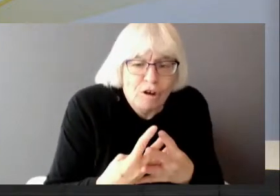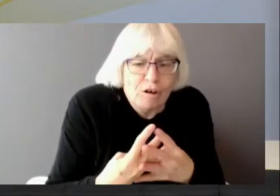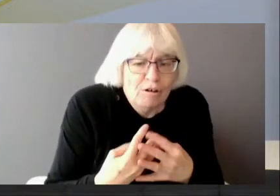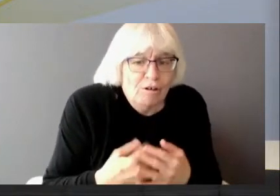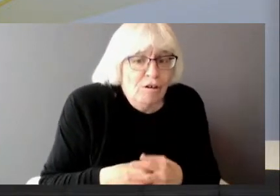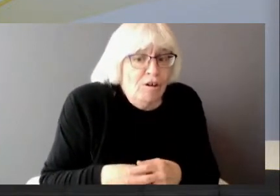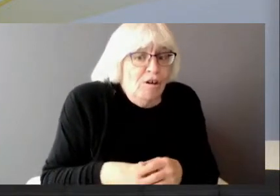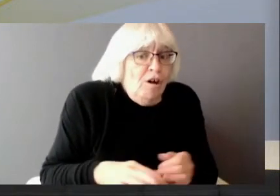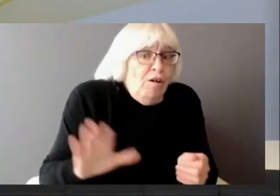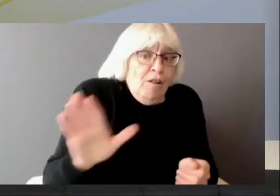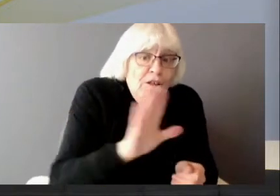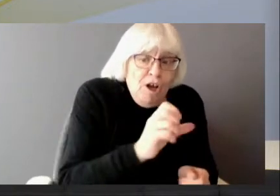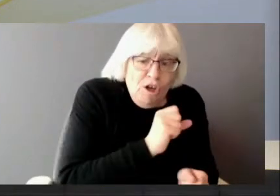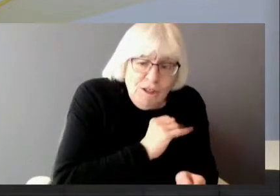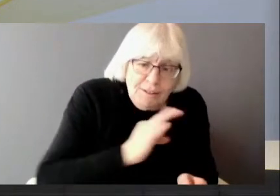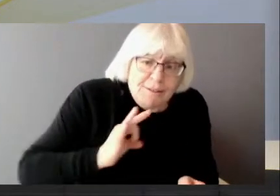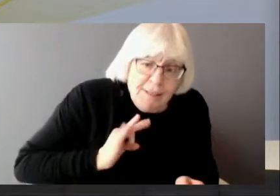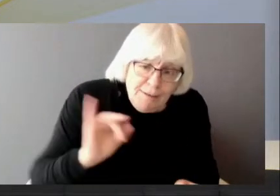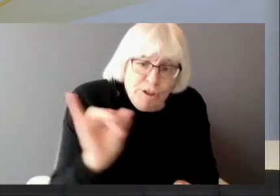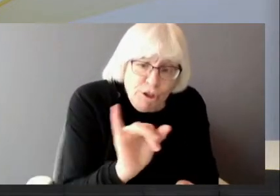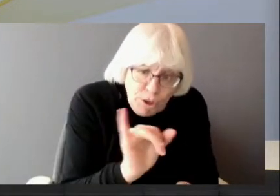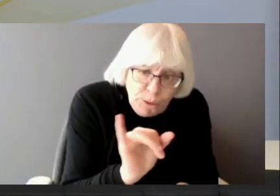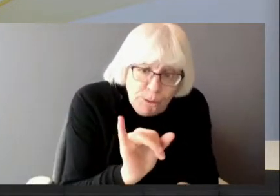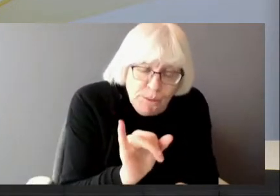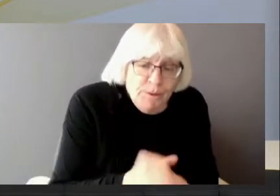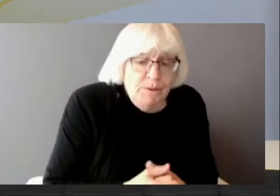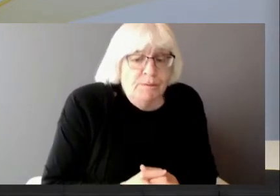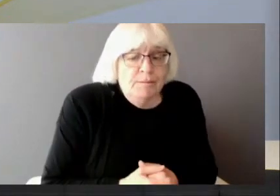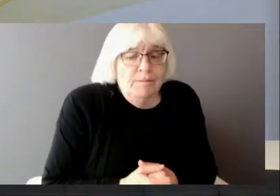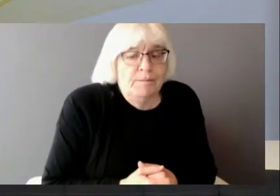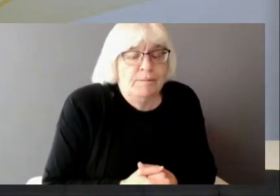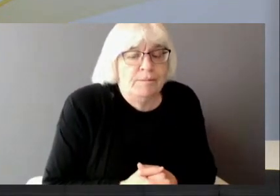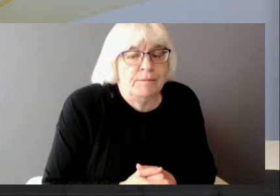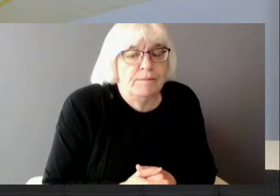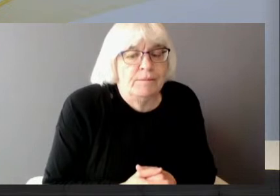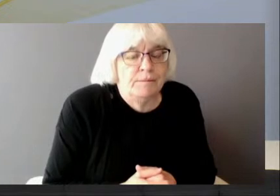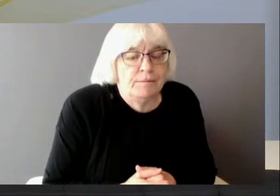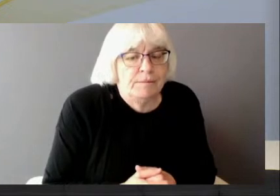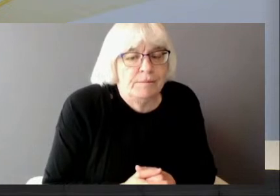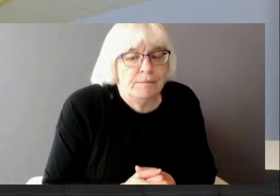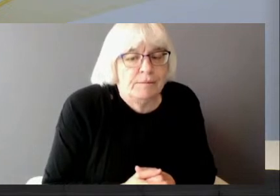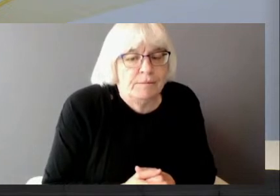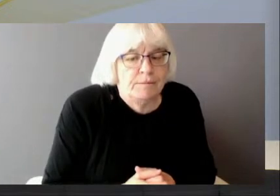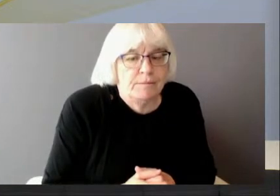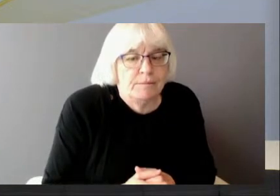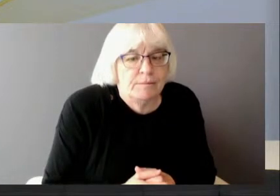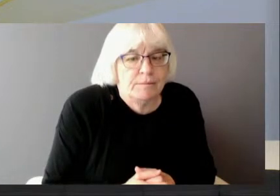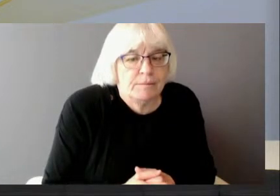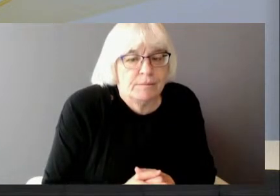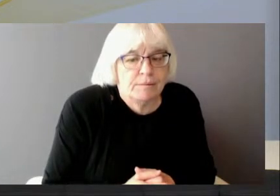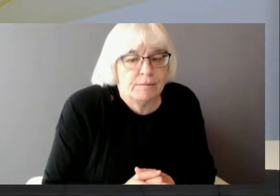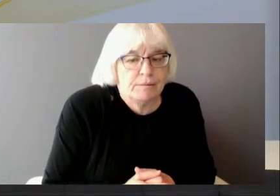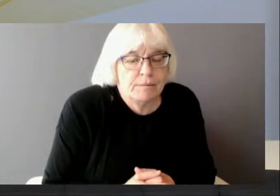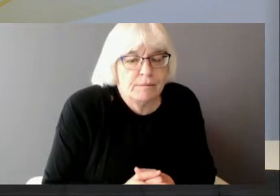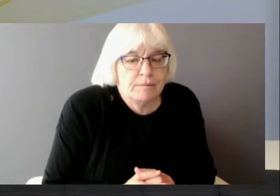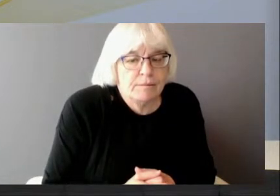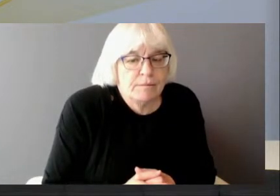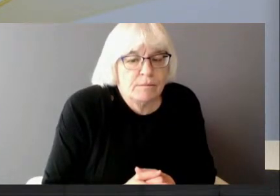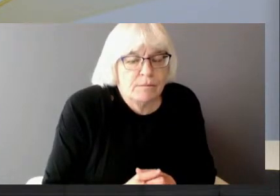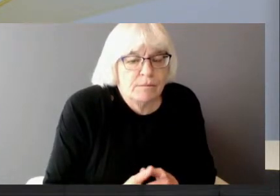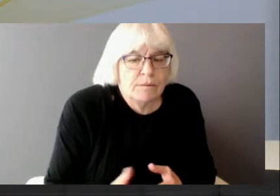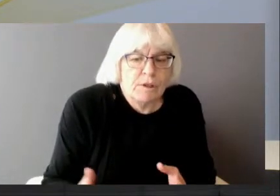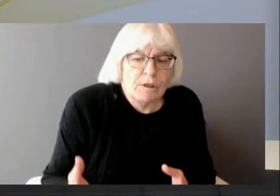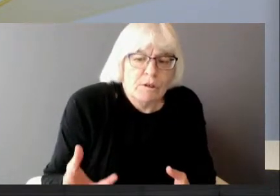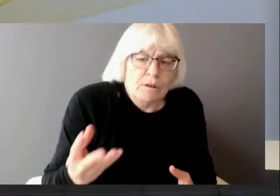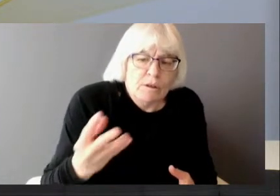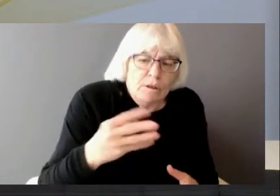well in that particular setting. So I think, it would include, you might list